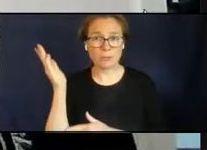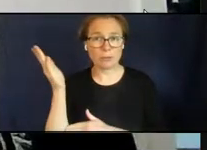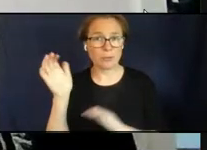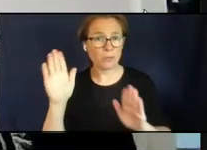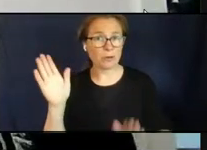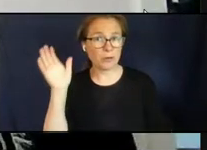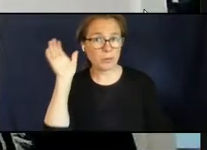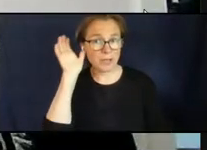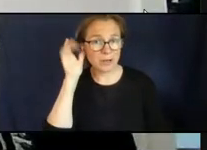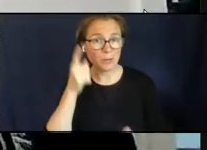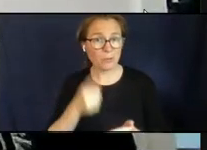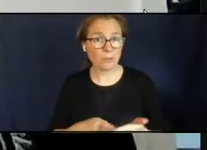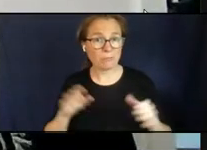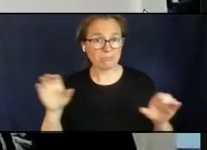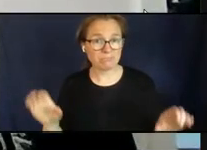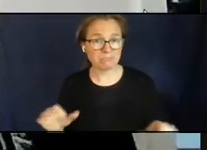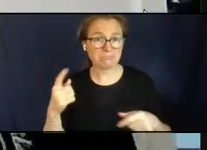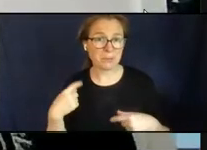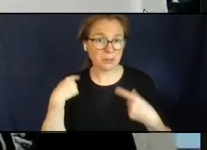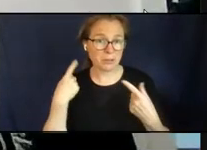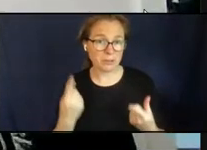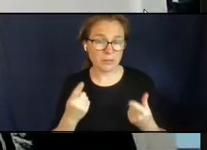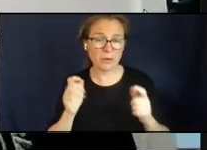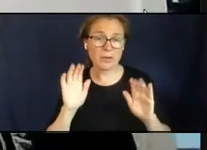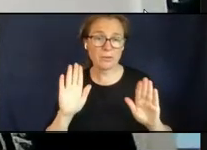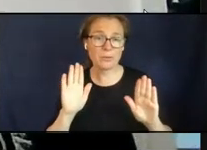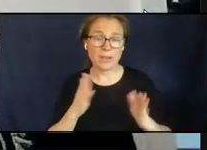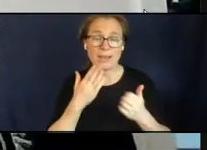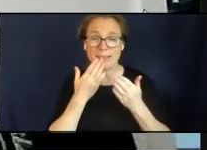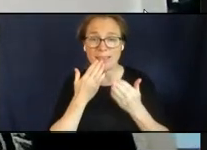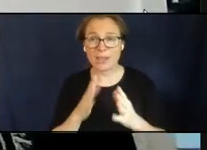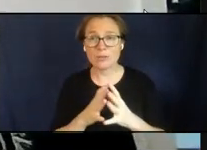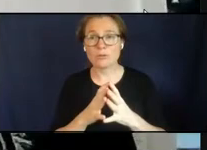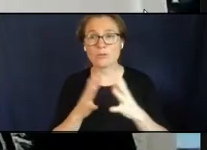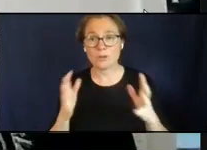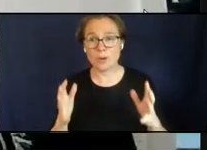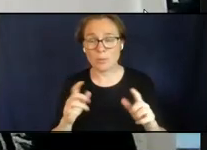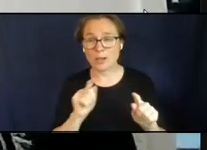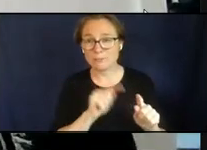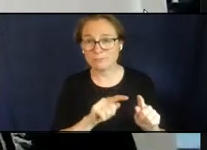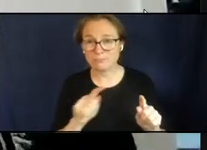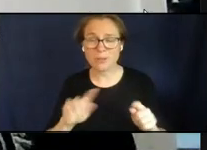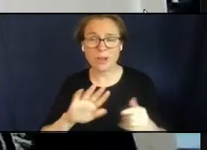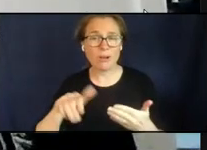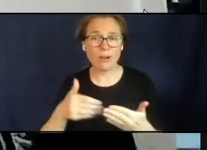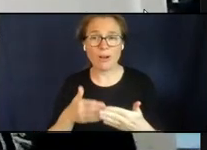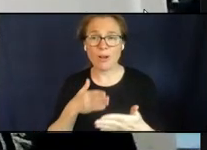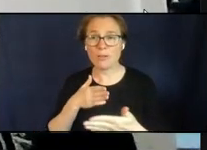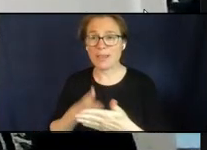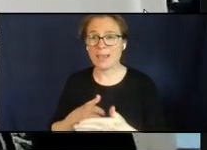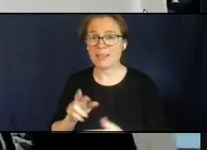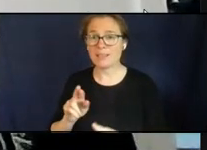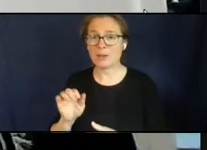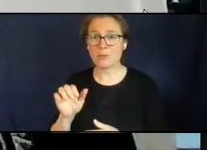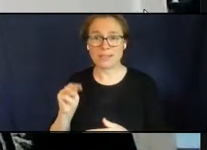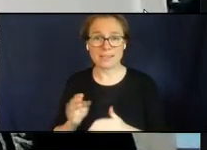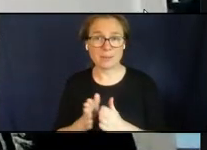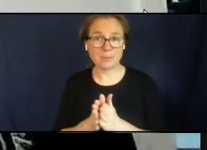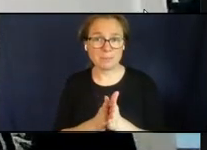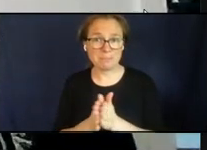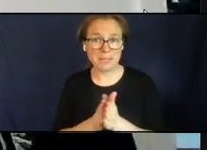on, and Dr. Spite and Dr. DeVivier as well on all the anti-racism initiatives going on. We've taken some time